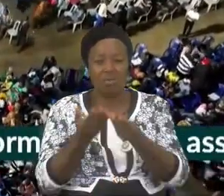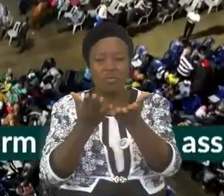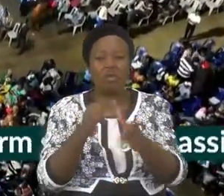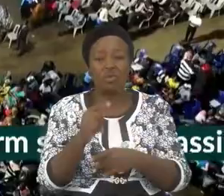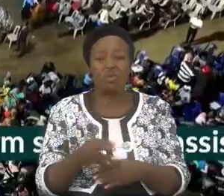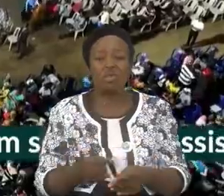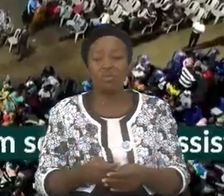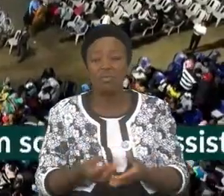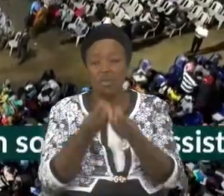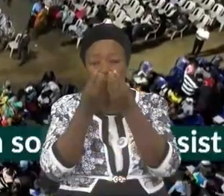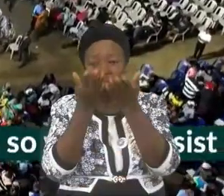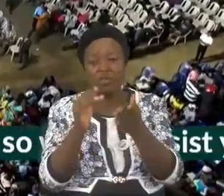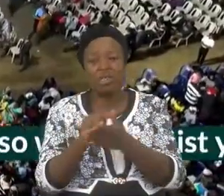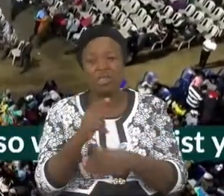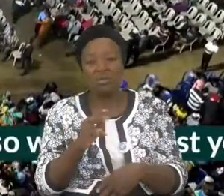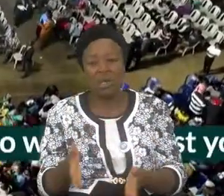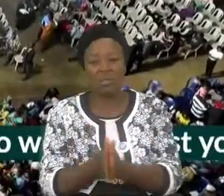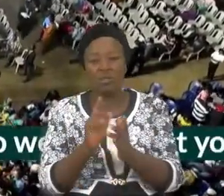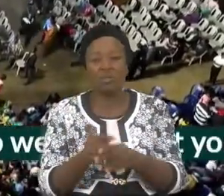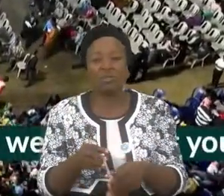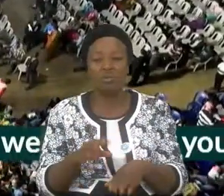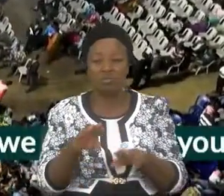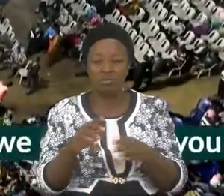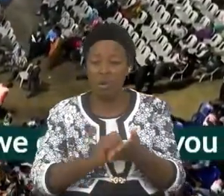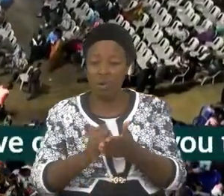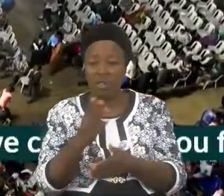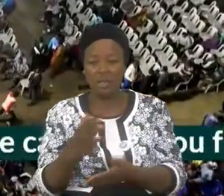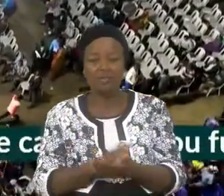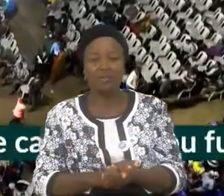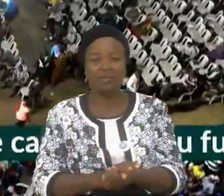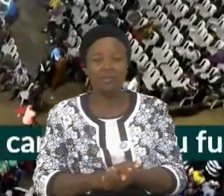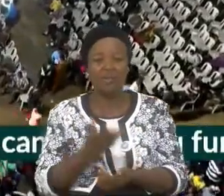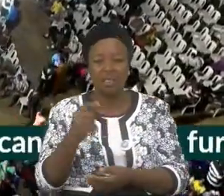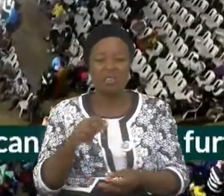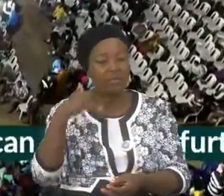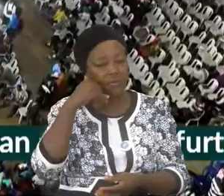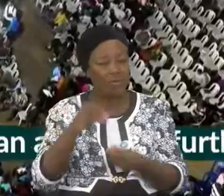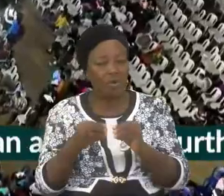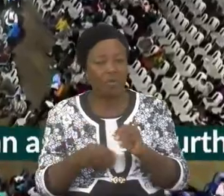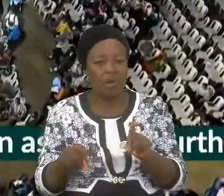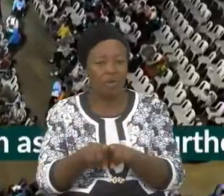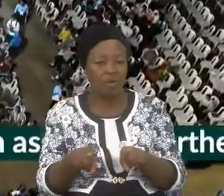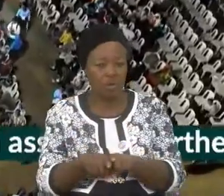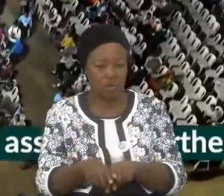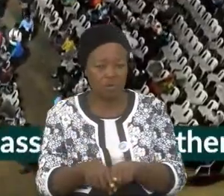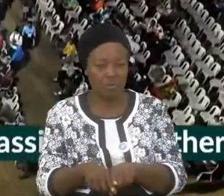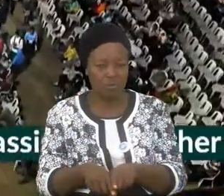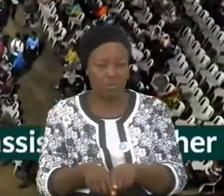required. There's a phone number also. Either you are on the radio or you are on other